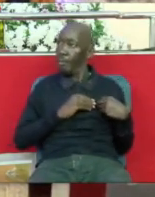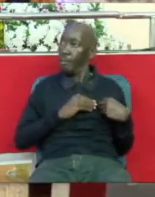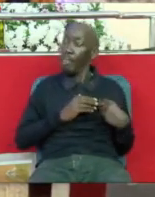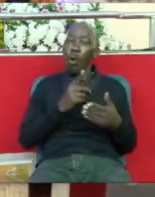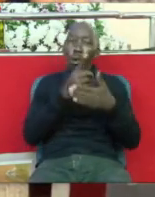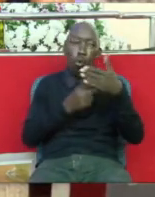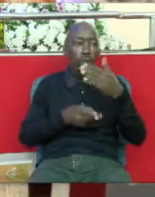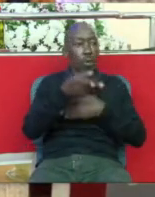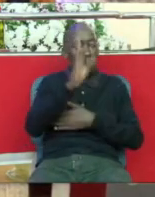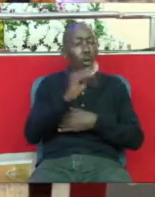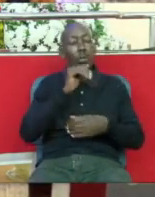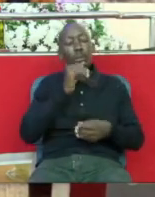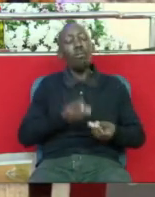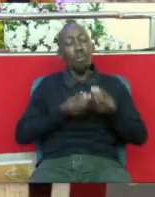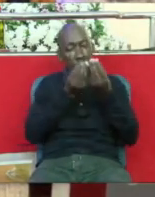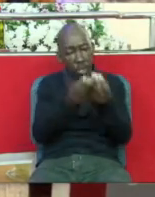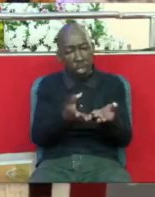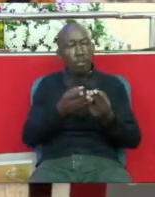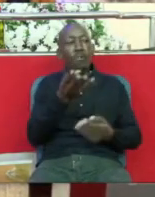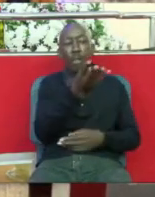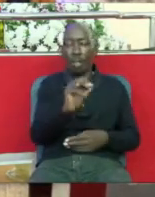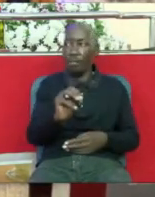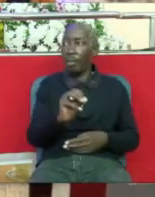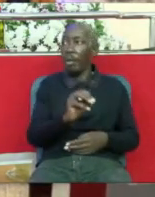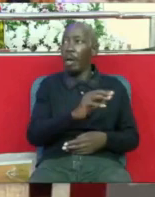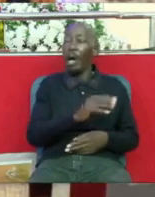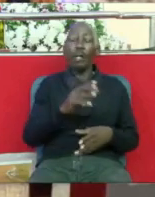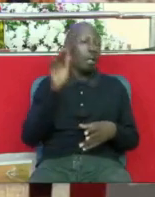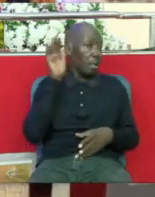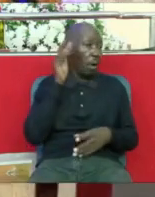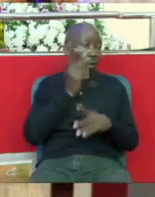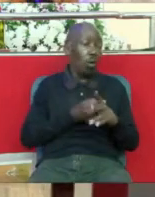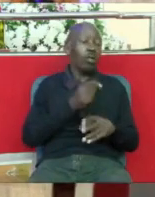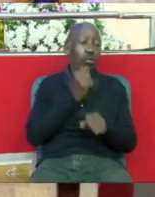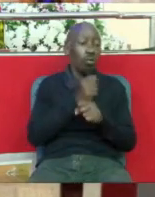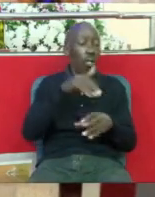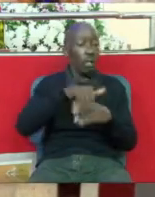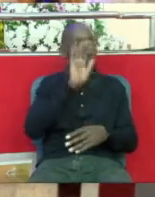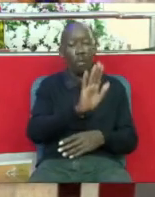what God would give them and handle what God would do in them.